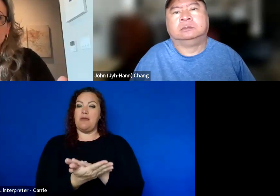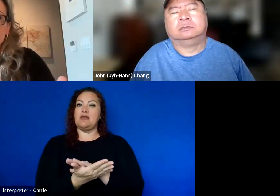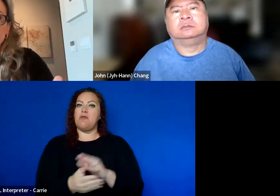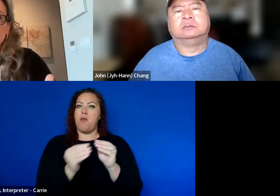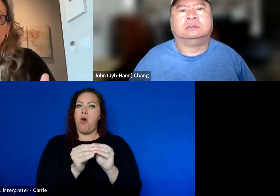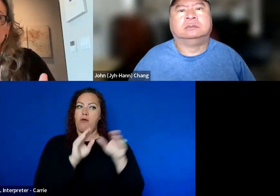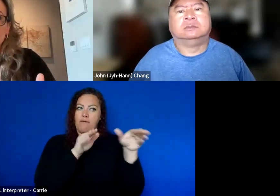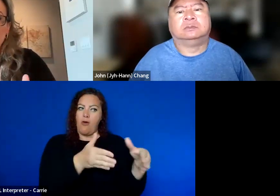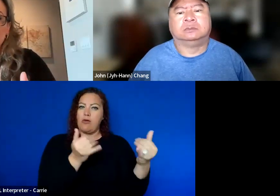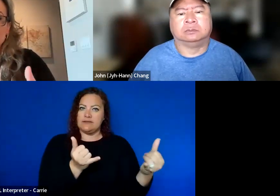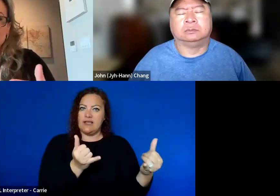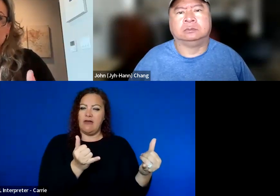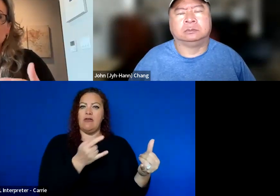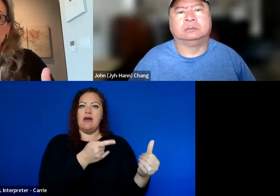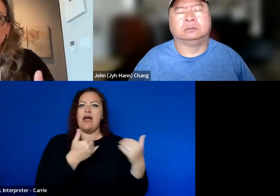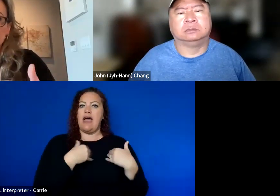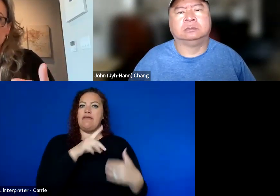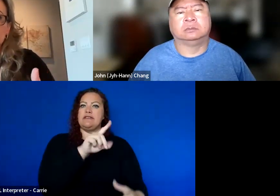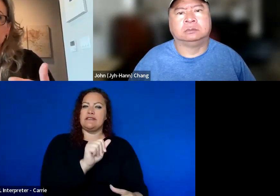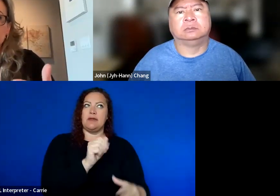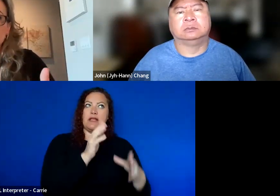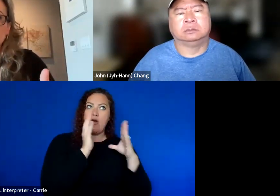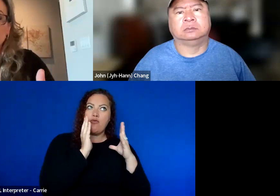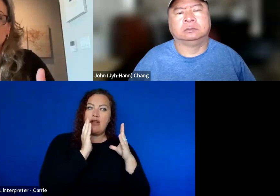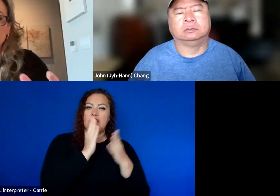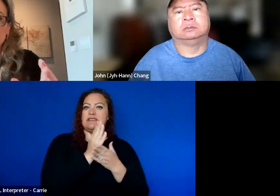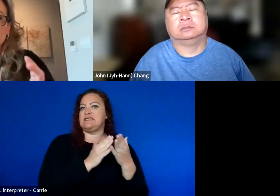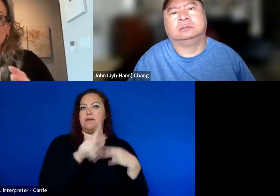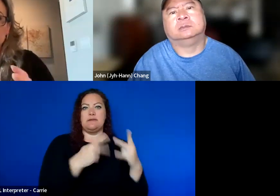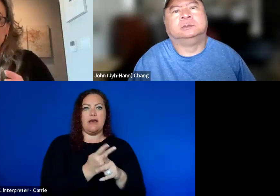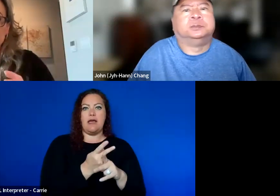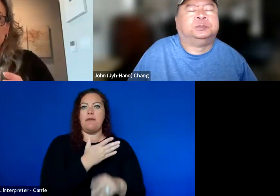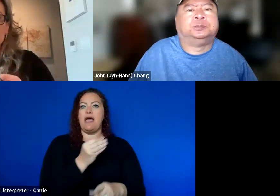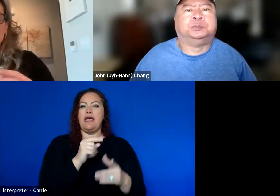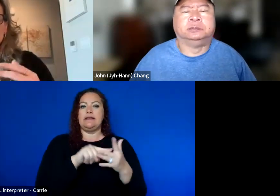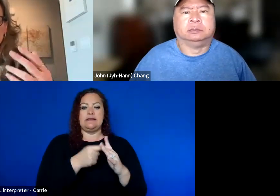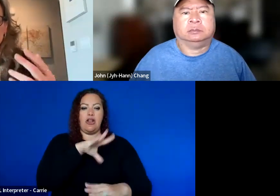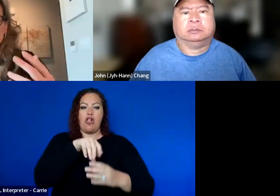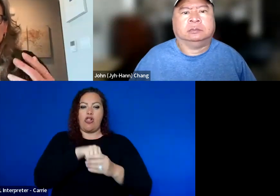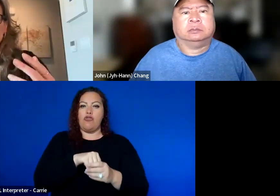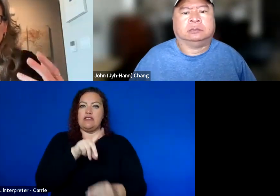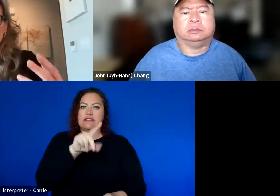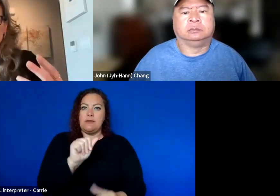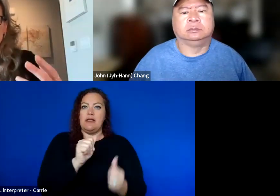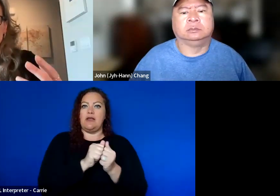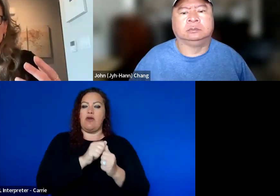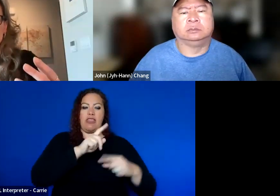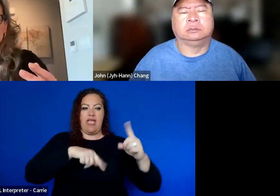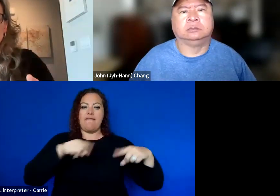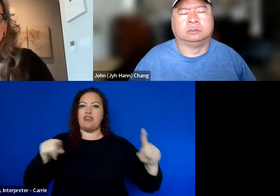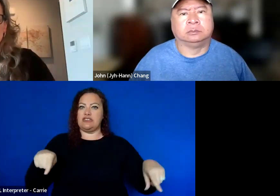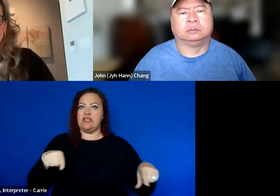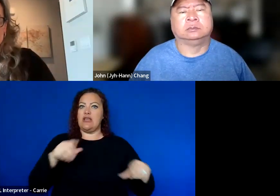focus, having disability awareness of some sort and starting to include disability in the diversity